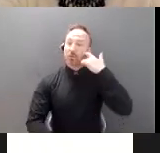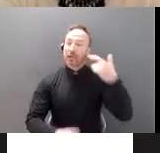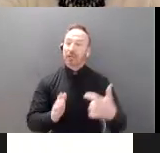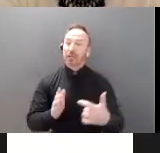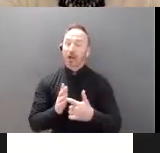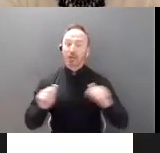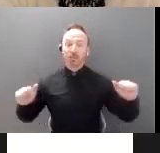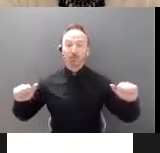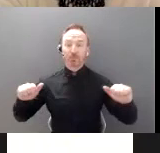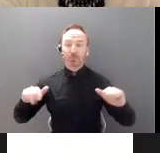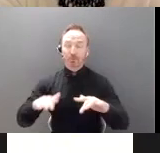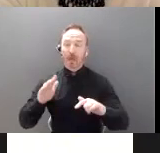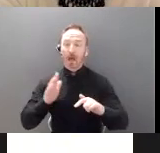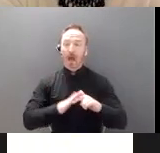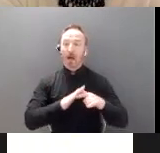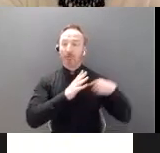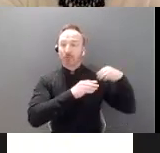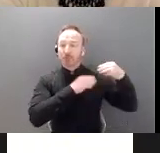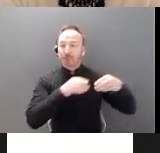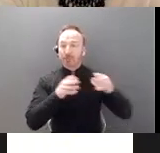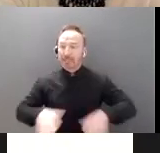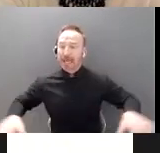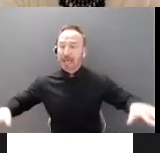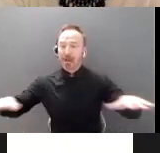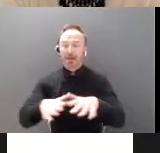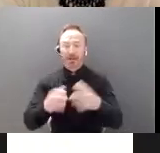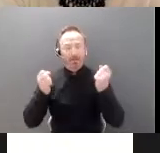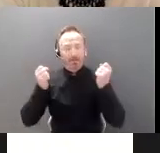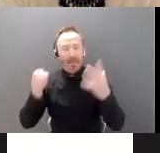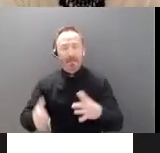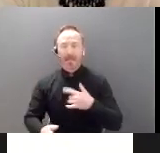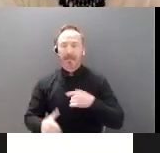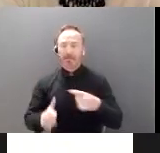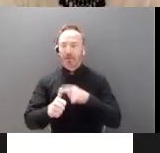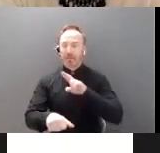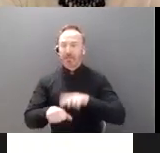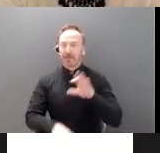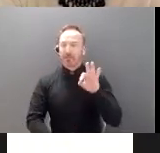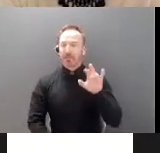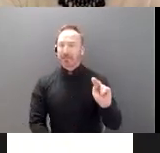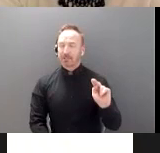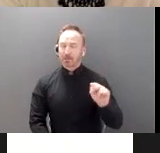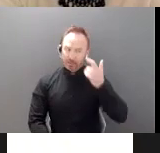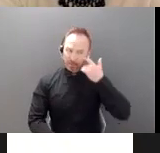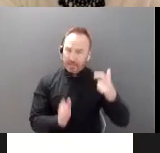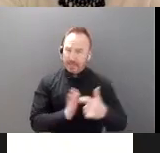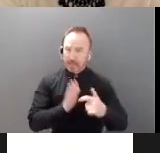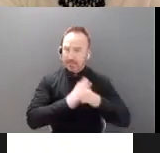traditional territory of a number of First Nations and acknowledge their stewardship of this land throughout the